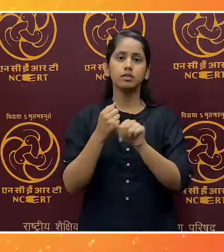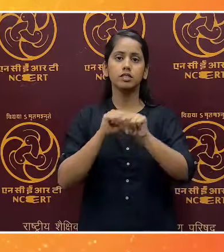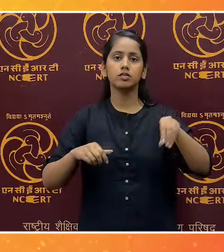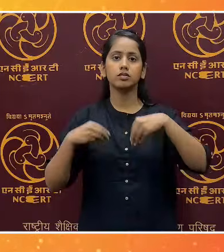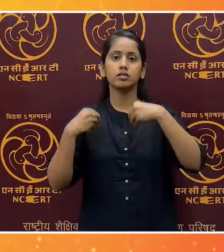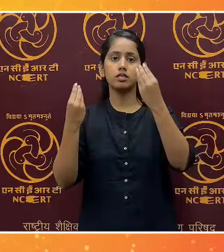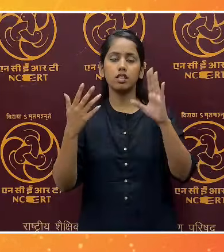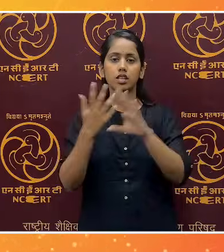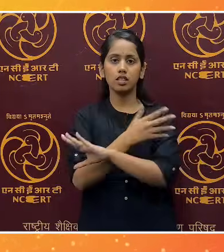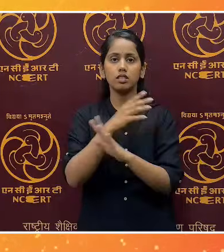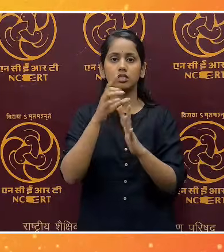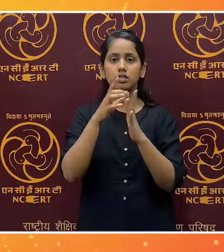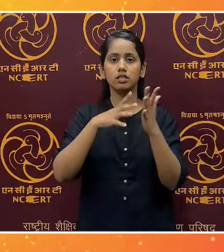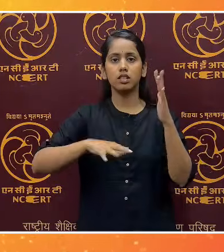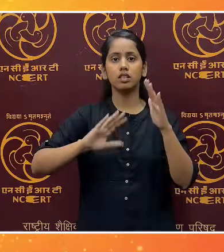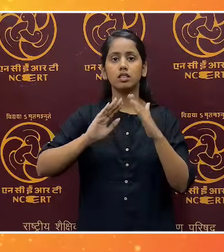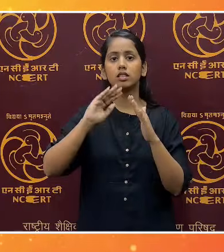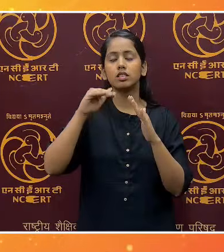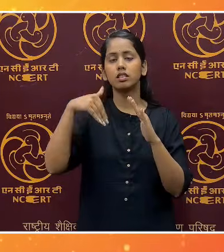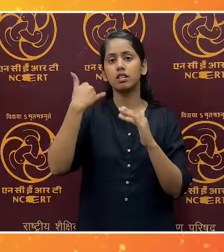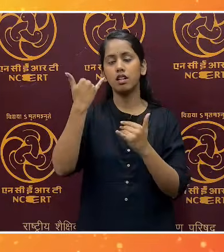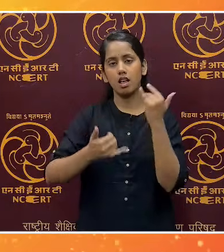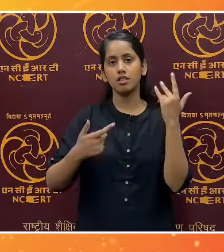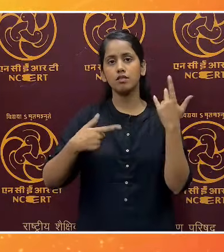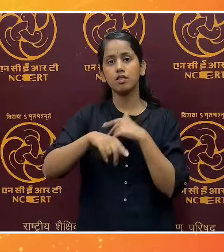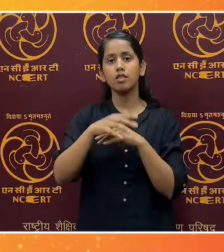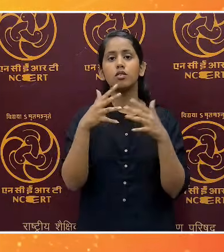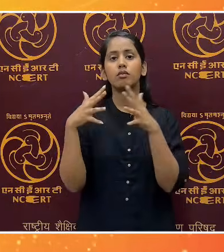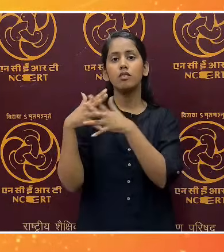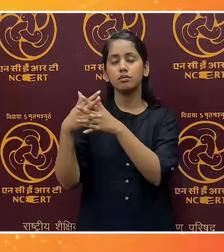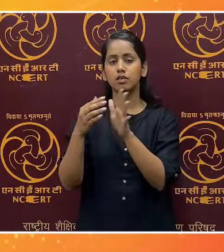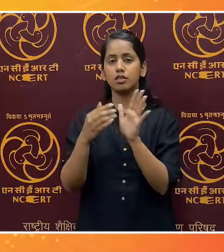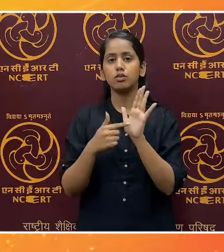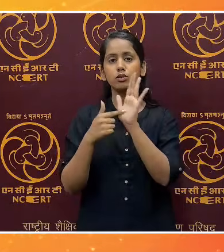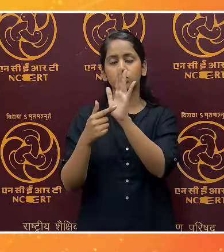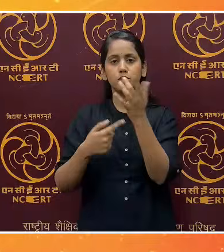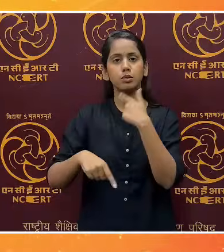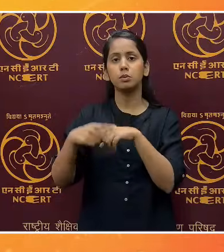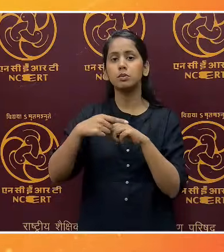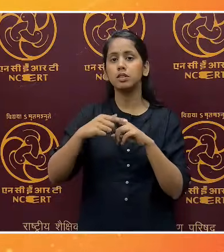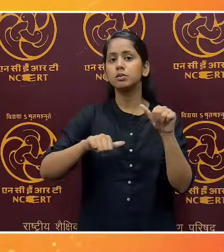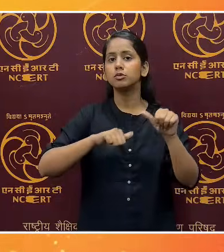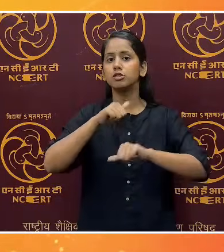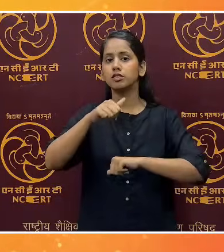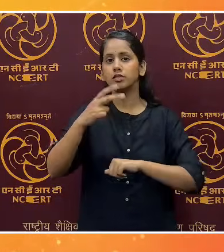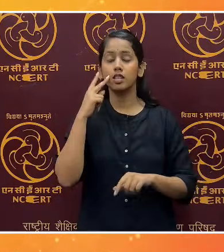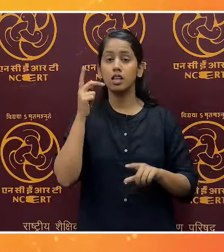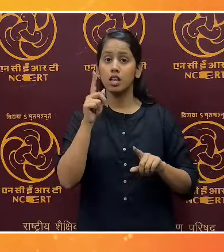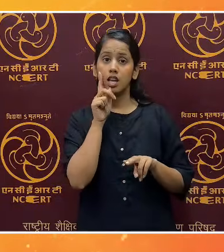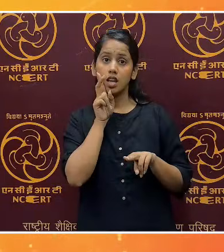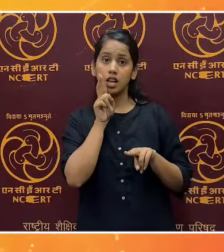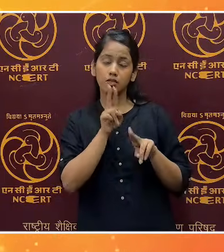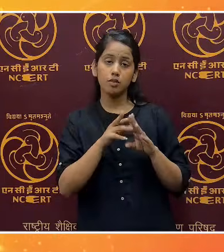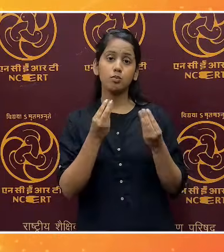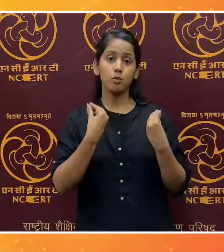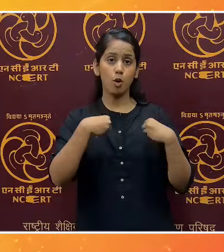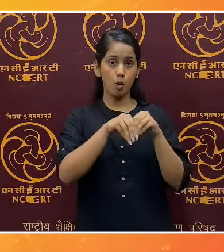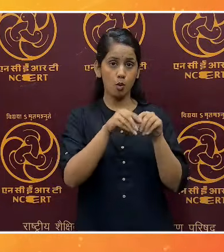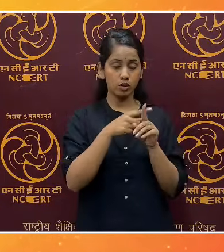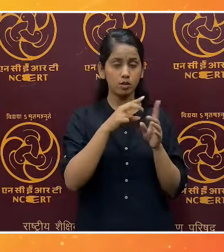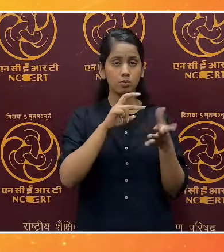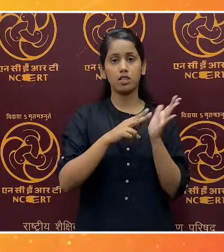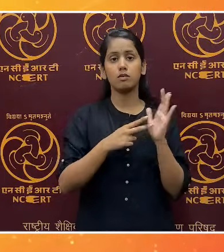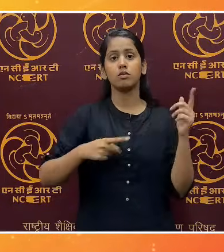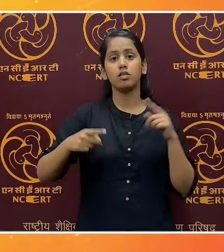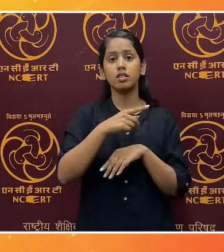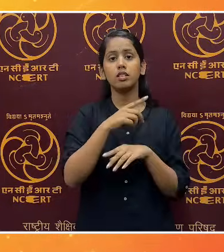you on the last day itself. We will show you the website also and take you through the procedure. But in case you want to know more right now, you can always